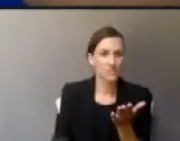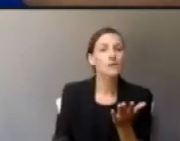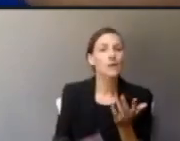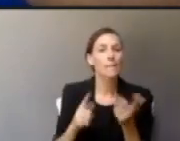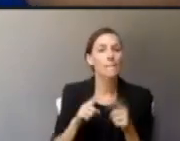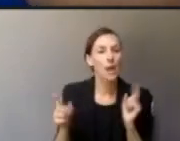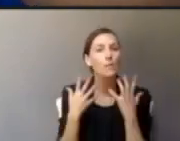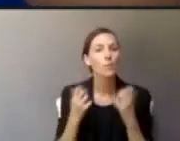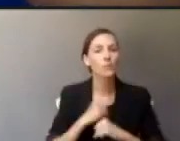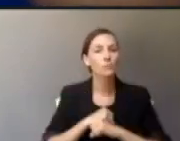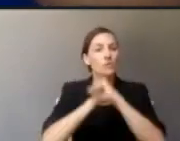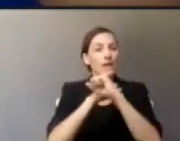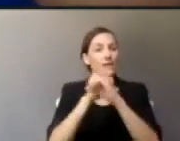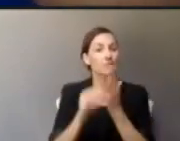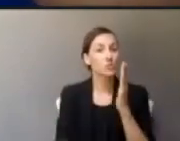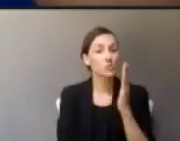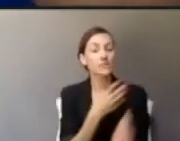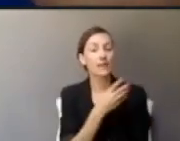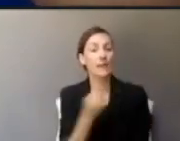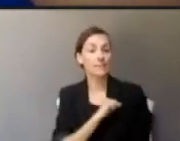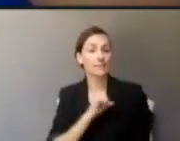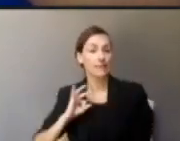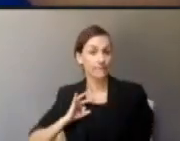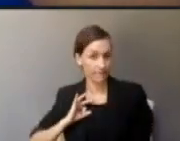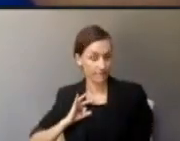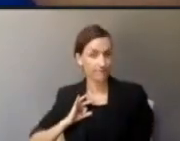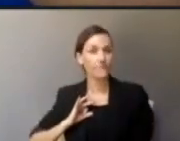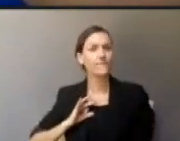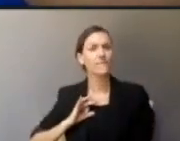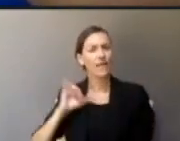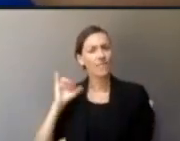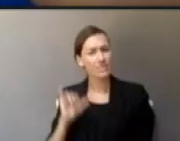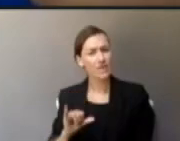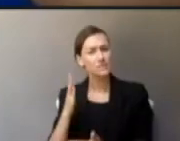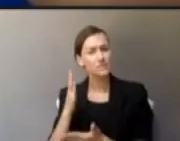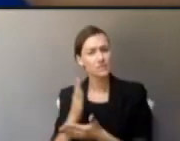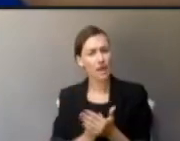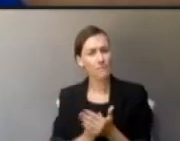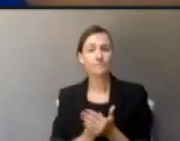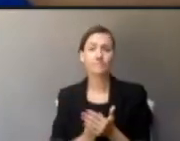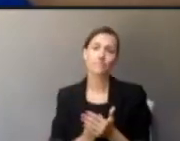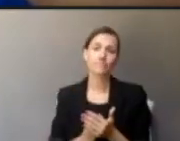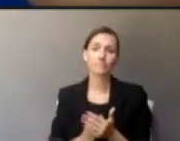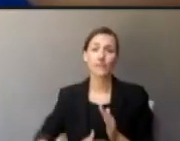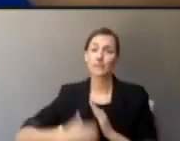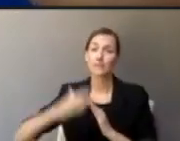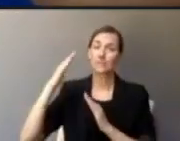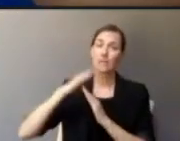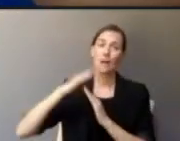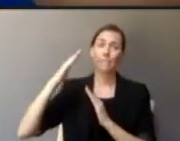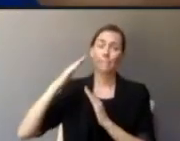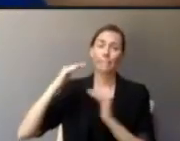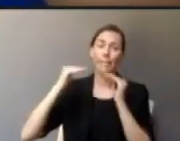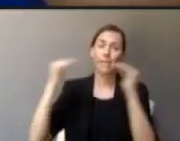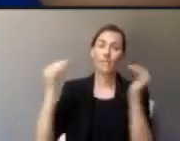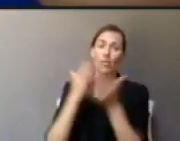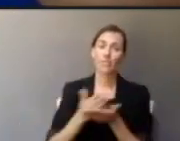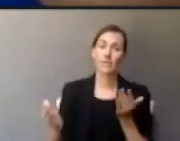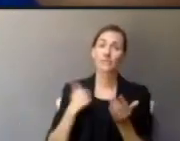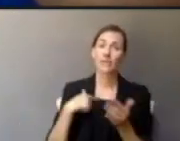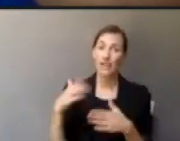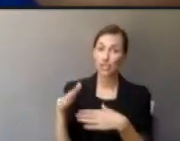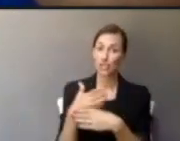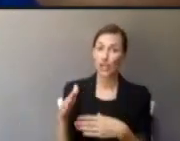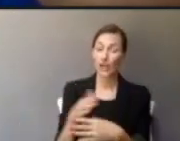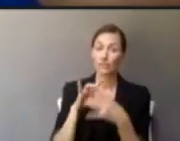students and also our staff. Those are some of the high level things that I can share today in terms of what